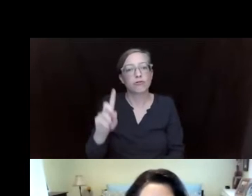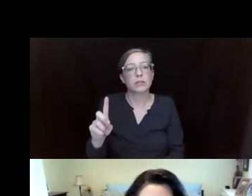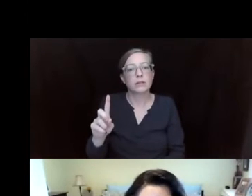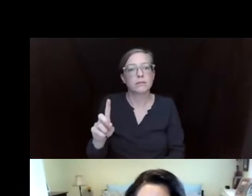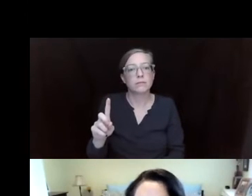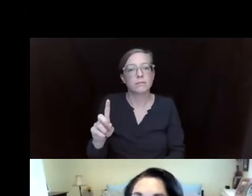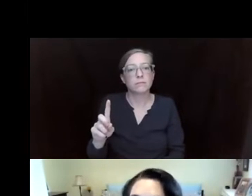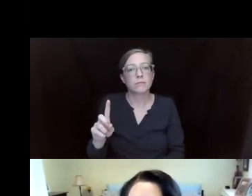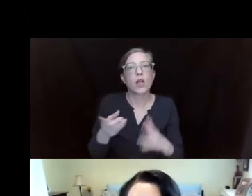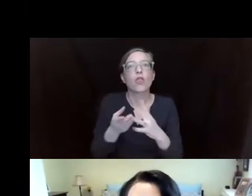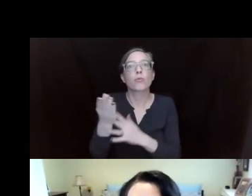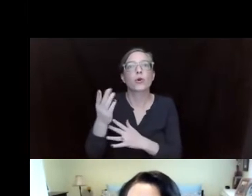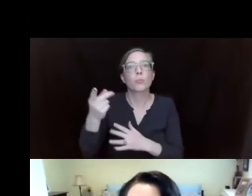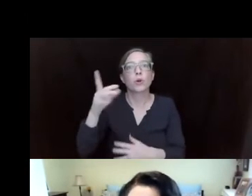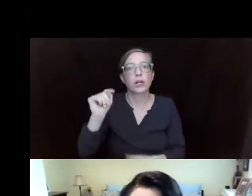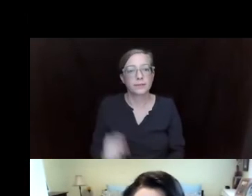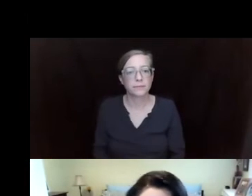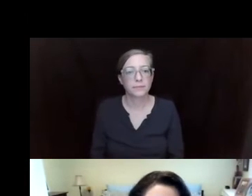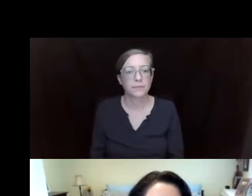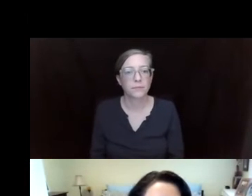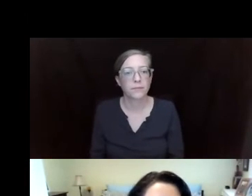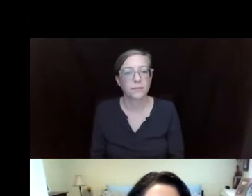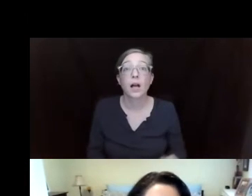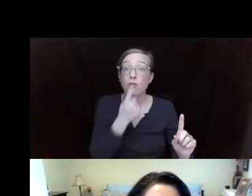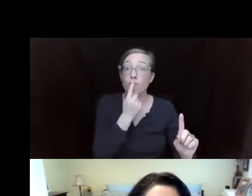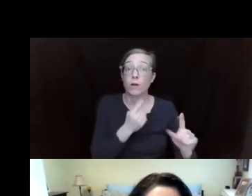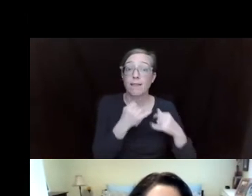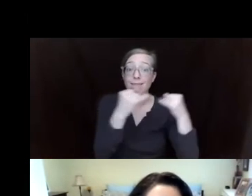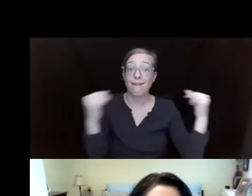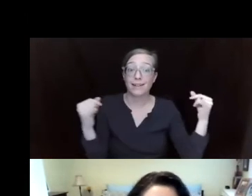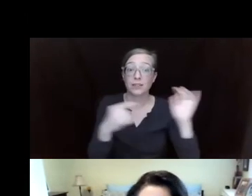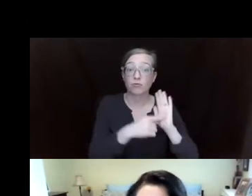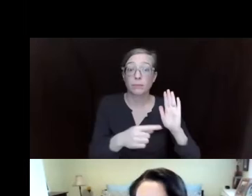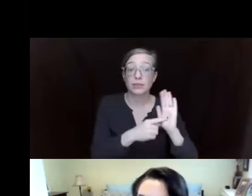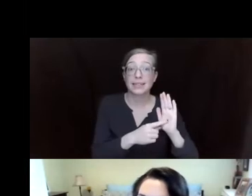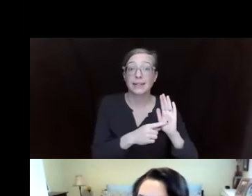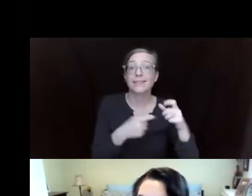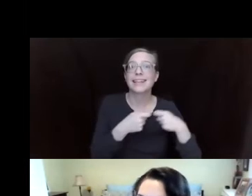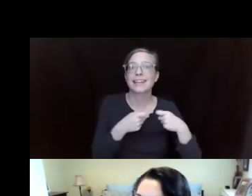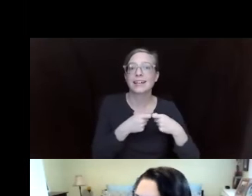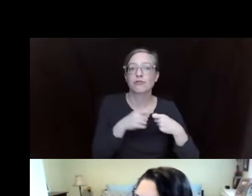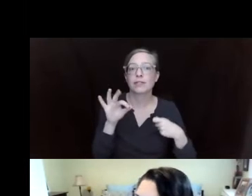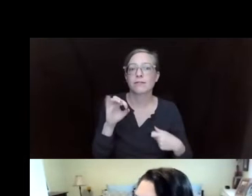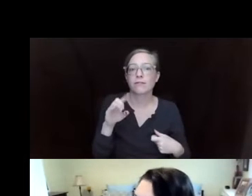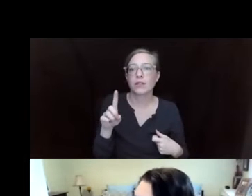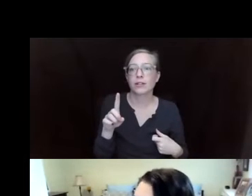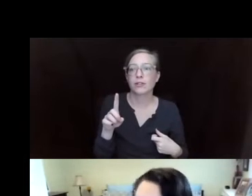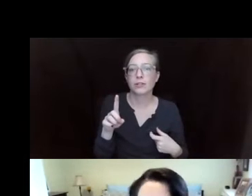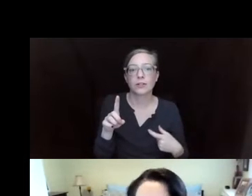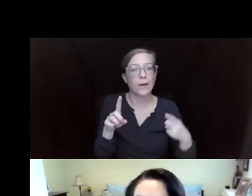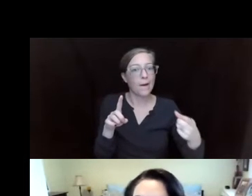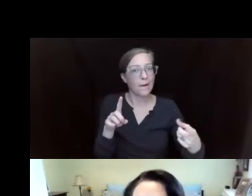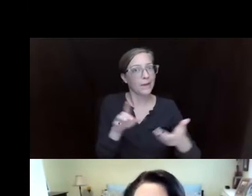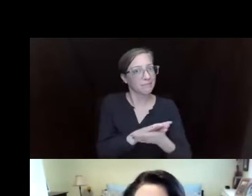these red lines represent the electric field. We can see, for example, in this region that the electric field is very nice and